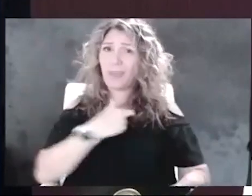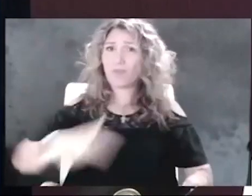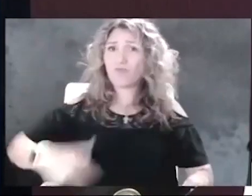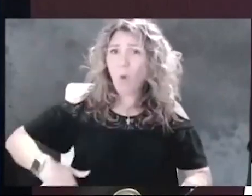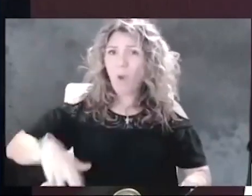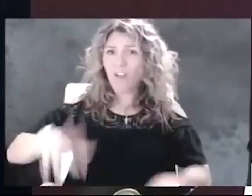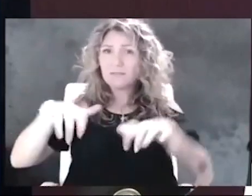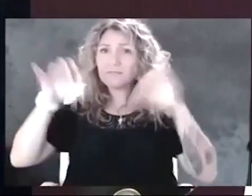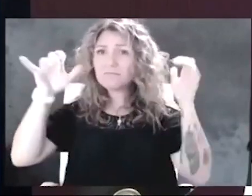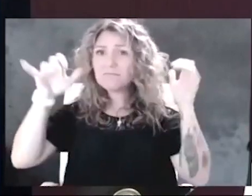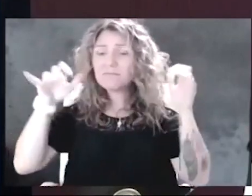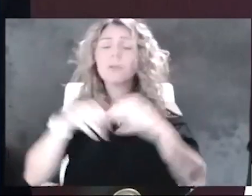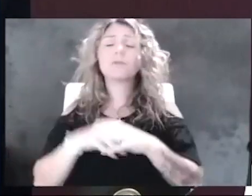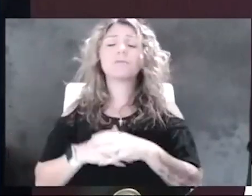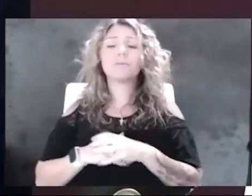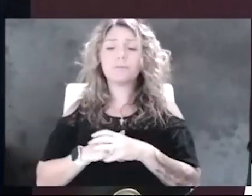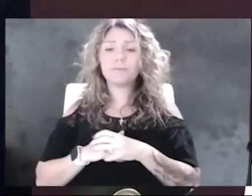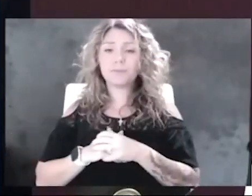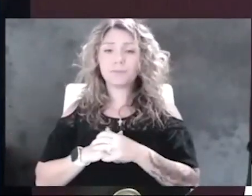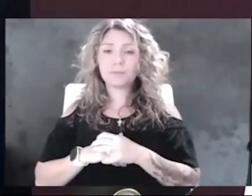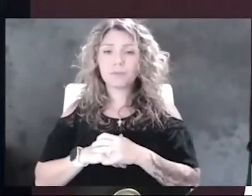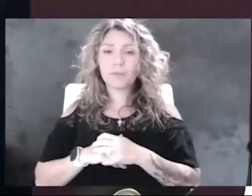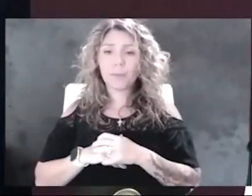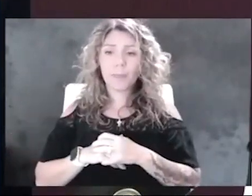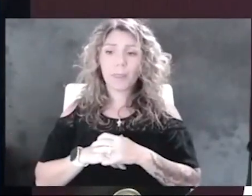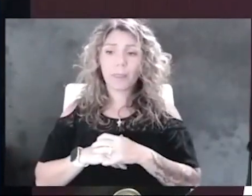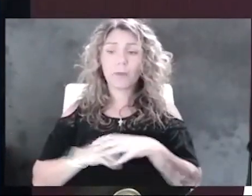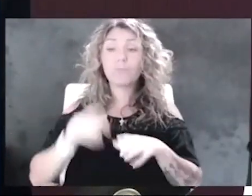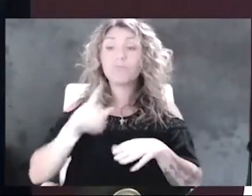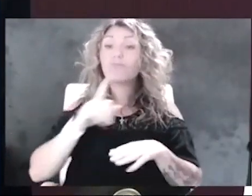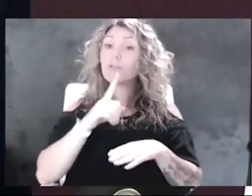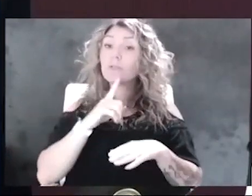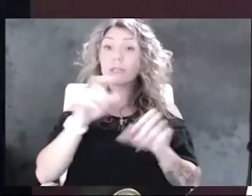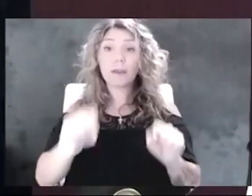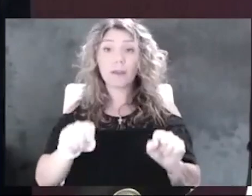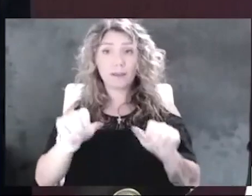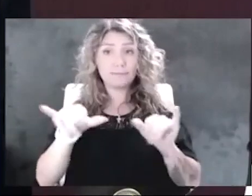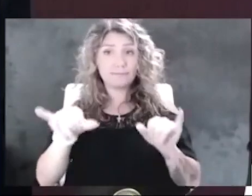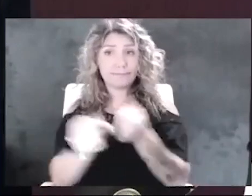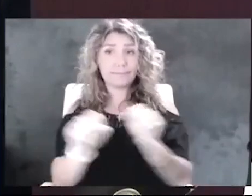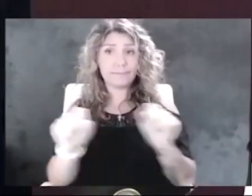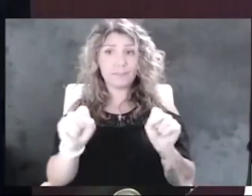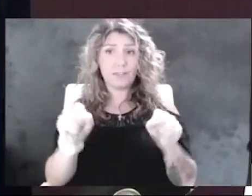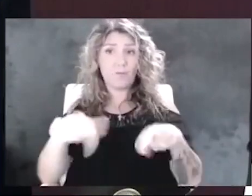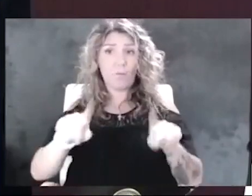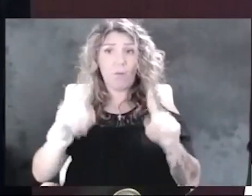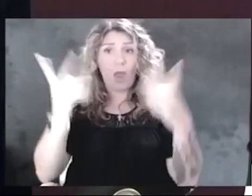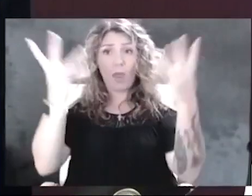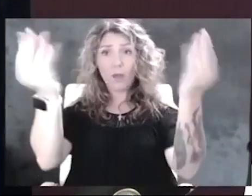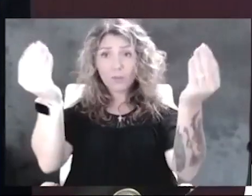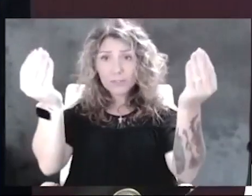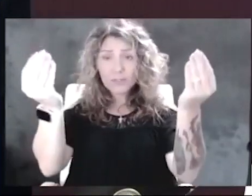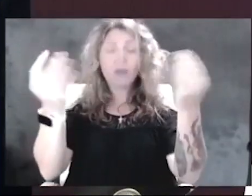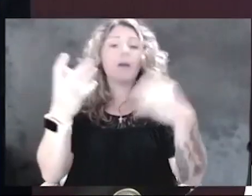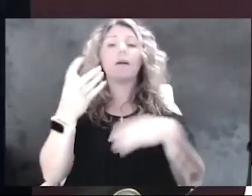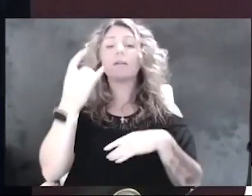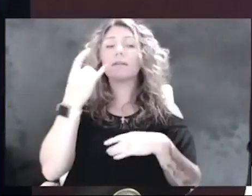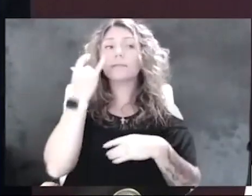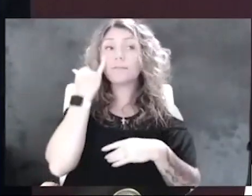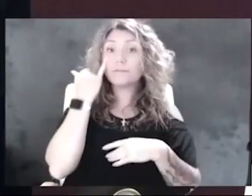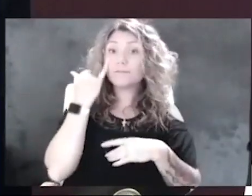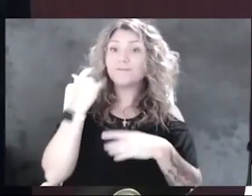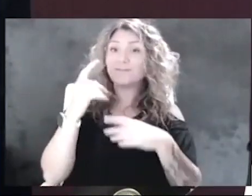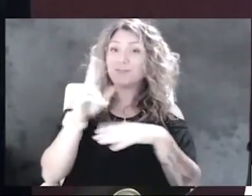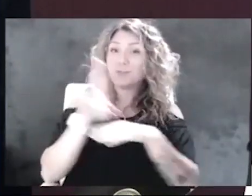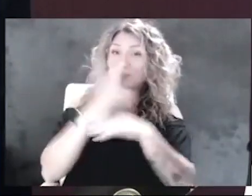that really you can be safe when you're outside. You're even safer if you keep your mask on except when you're eating, and